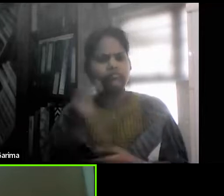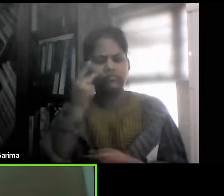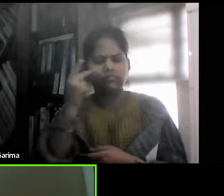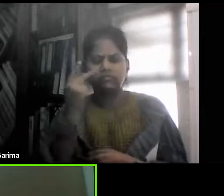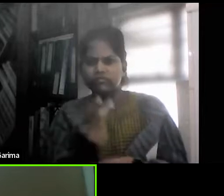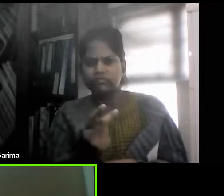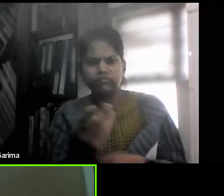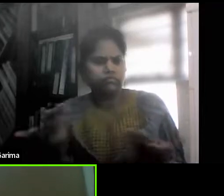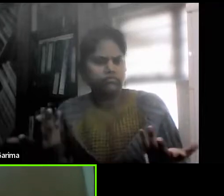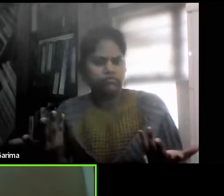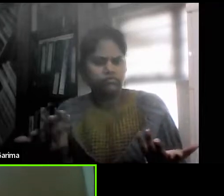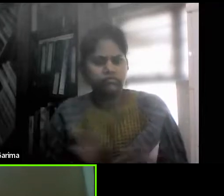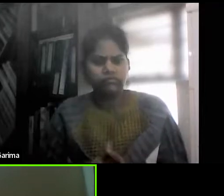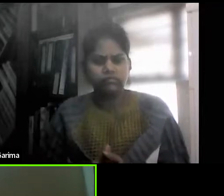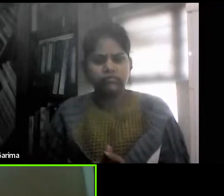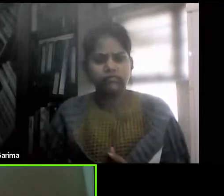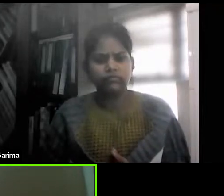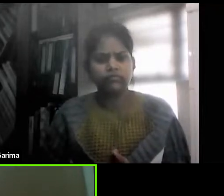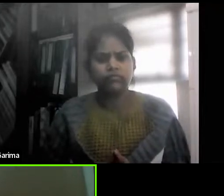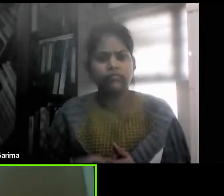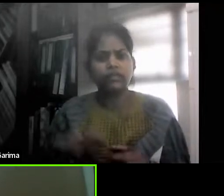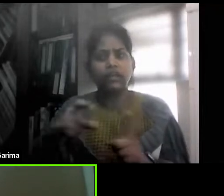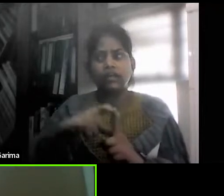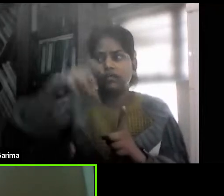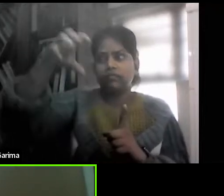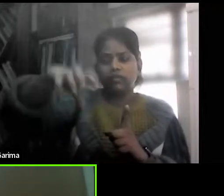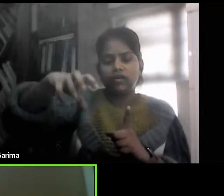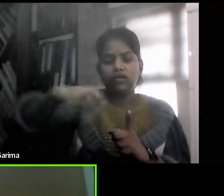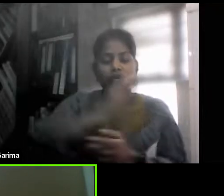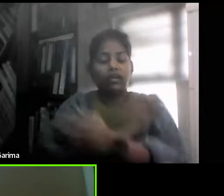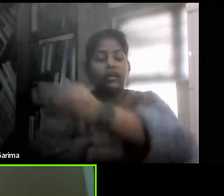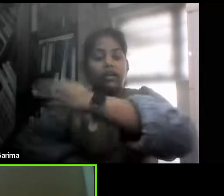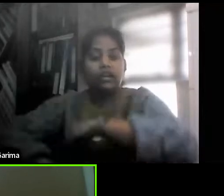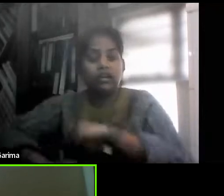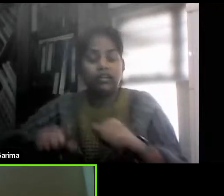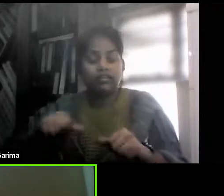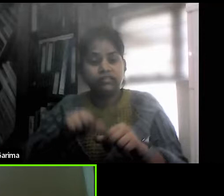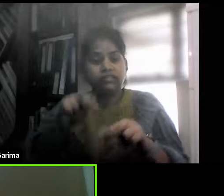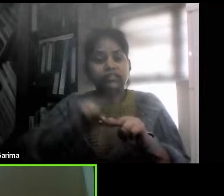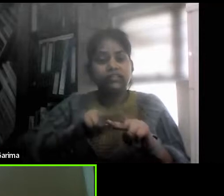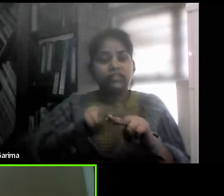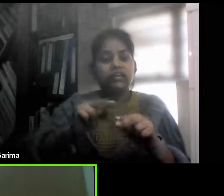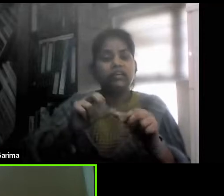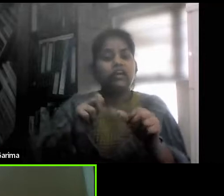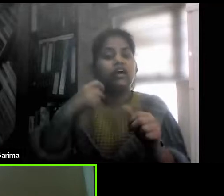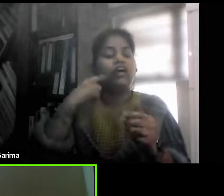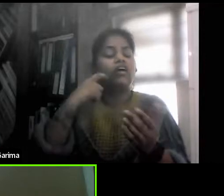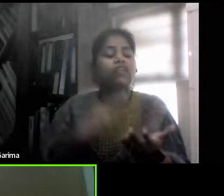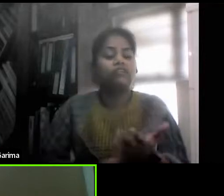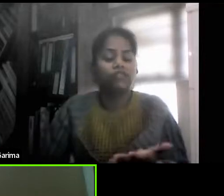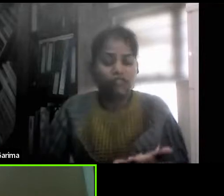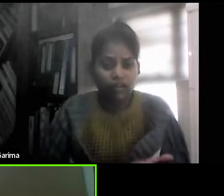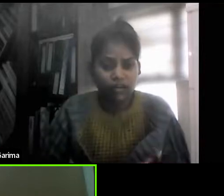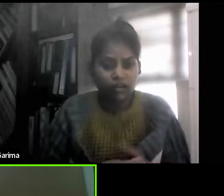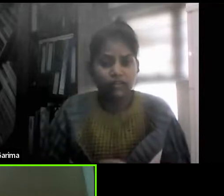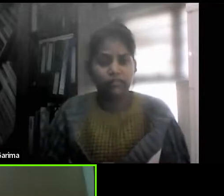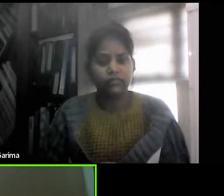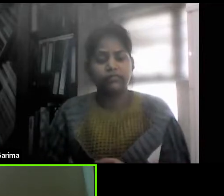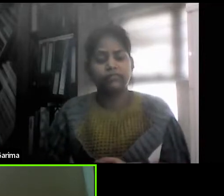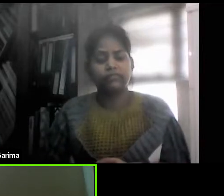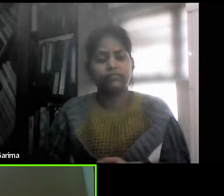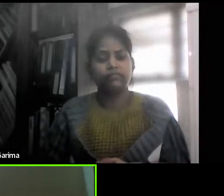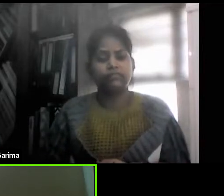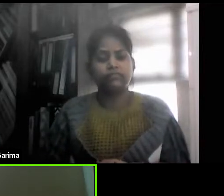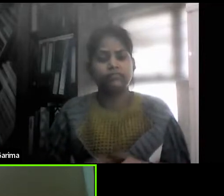the Department of Disability Affairs, and also the first state to start